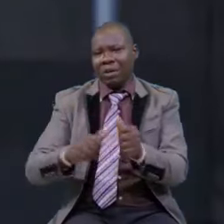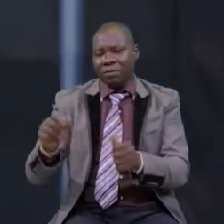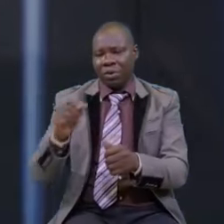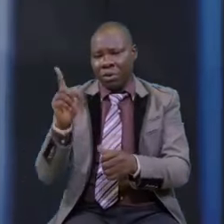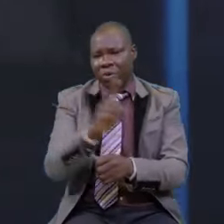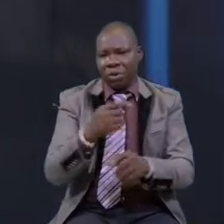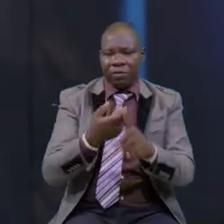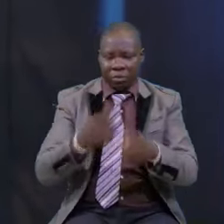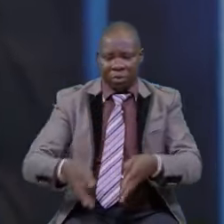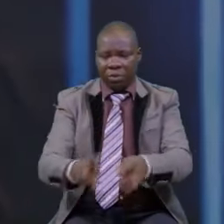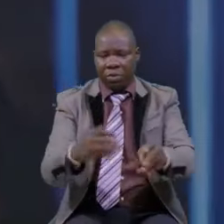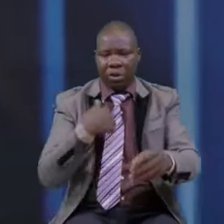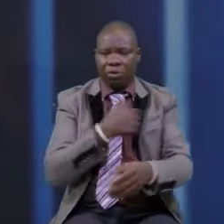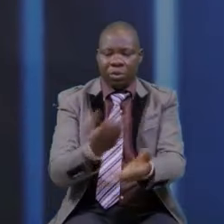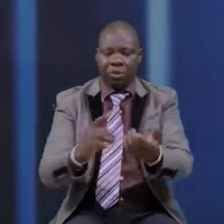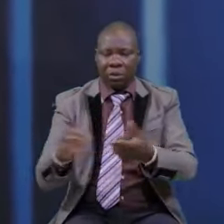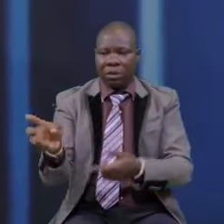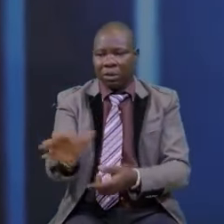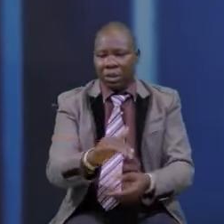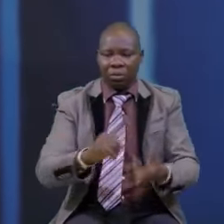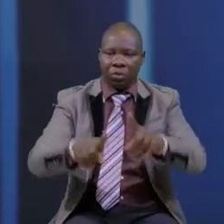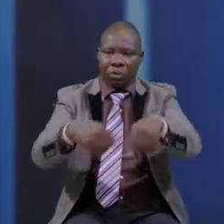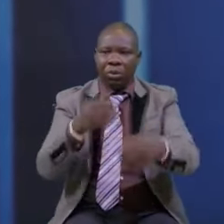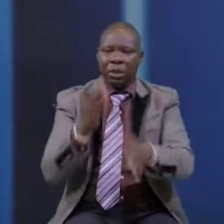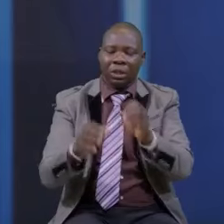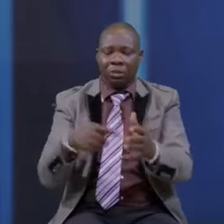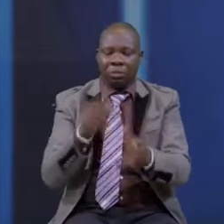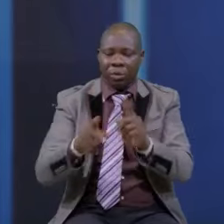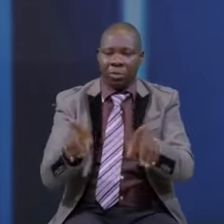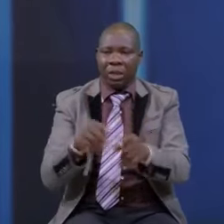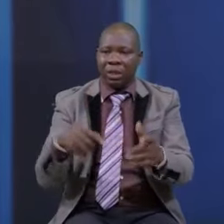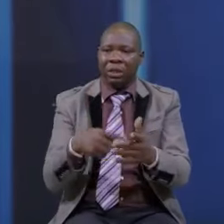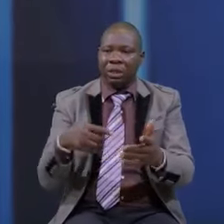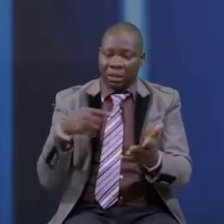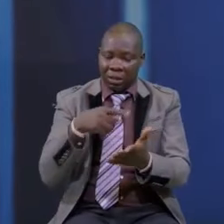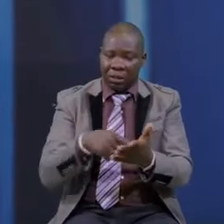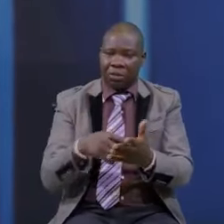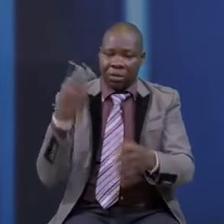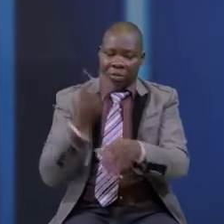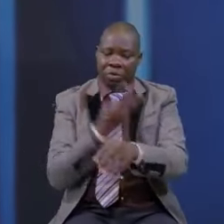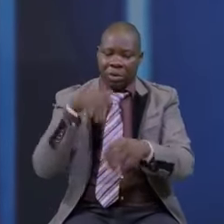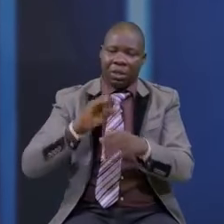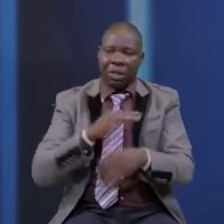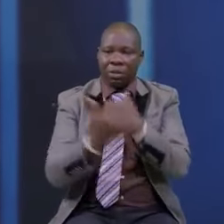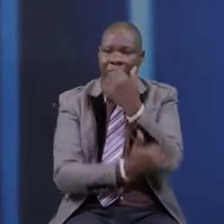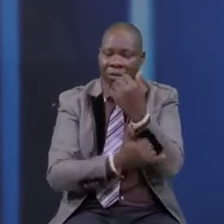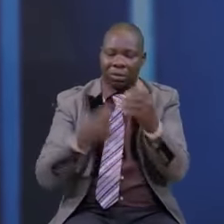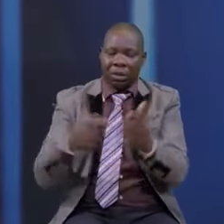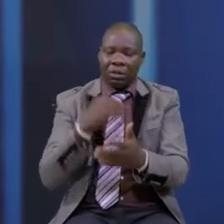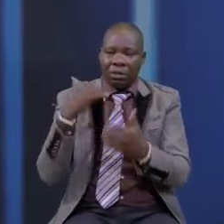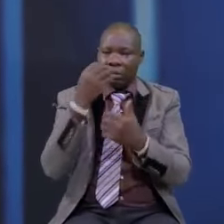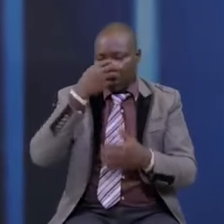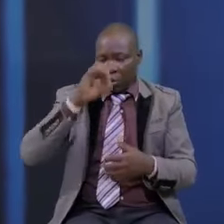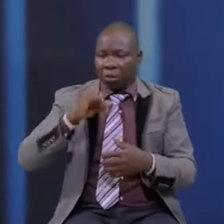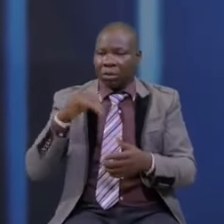to go. If people like this multiply in our country, this corruption, what we're eating, will not eat again. So